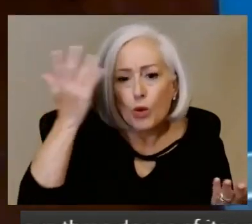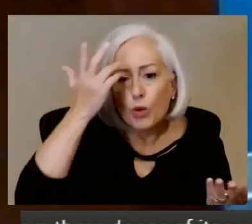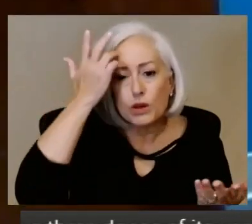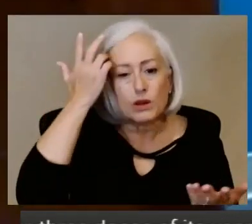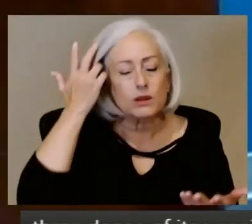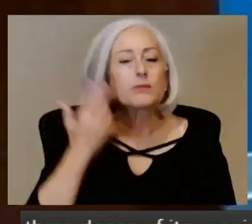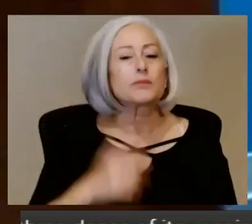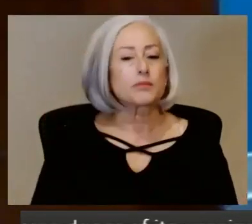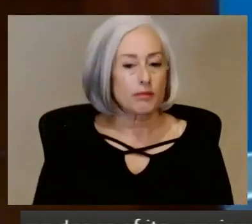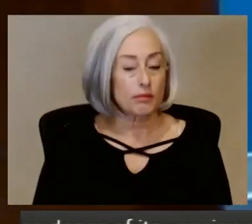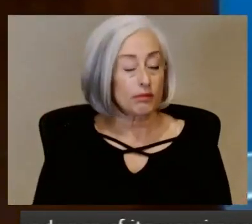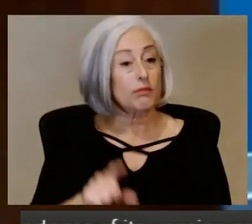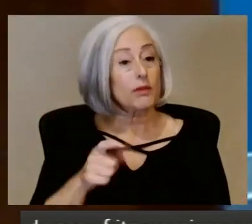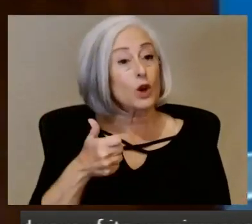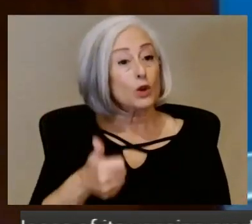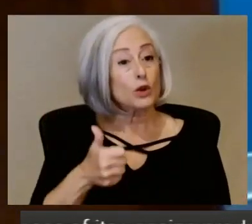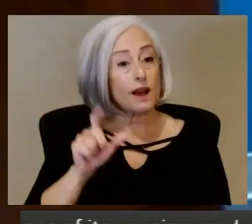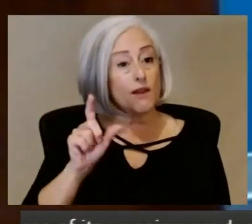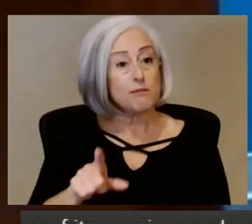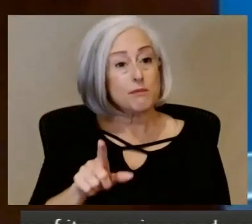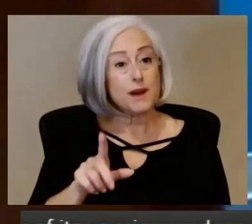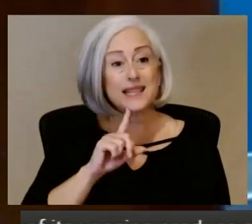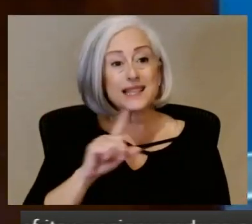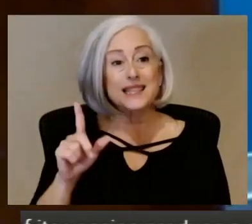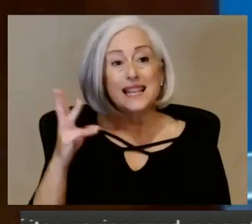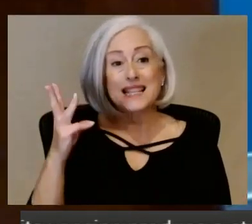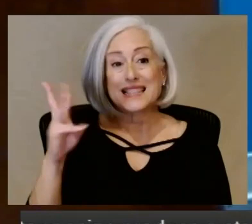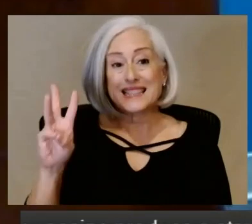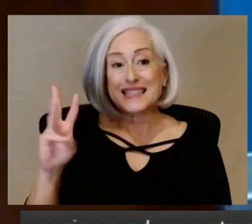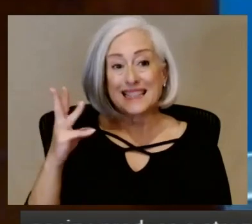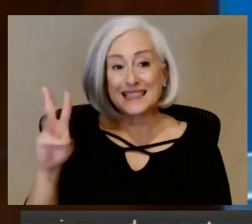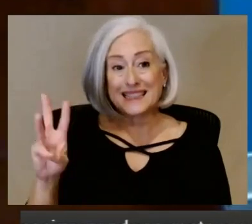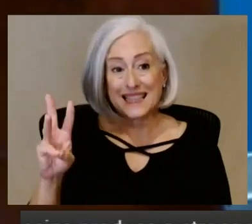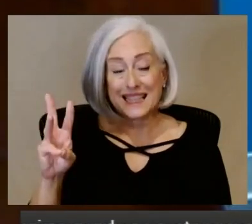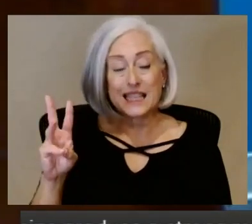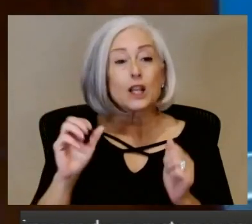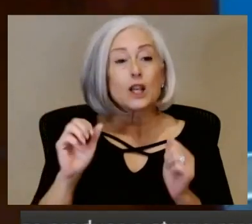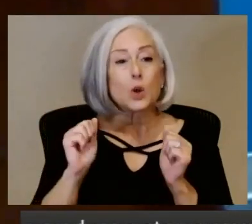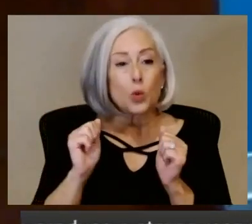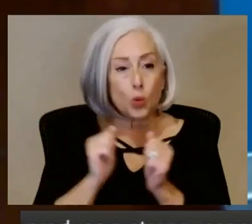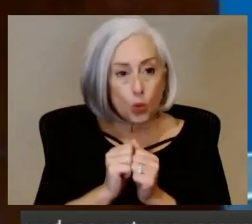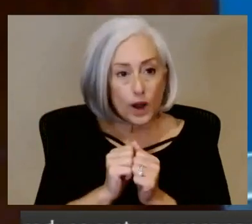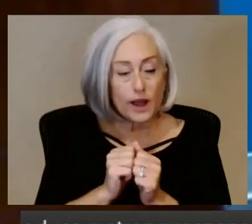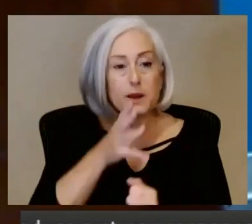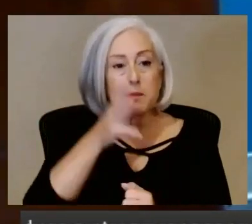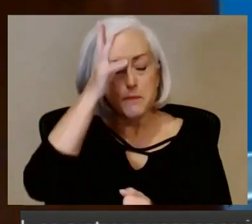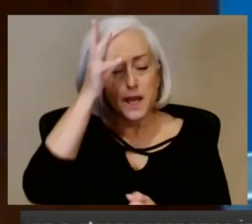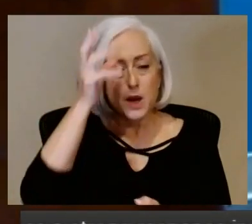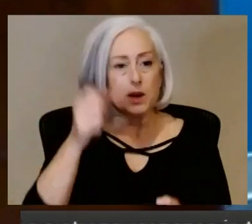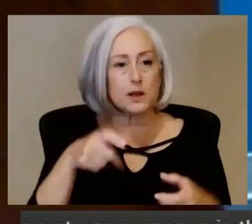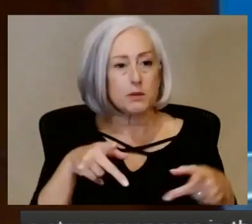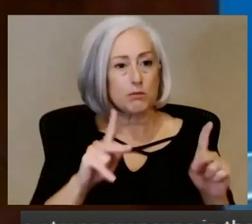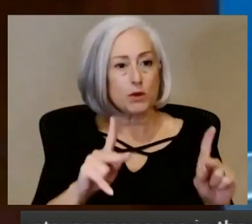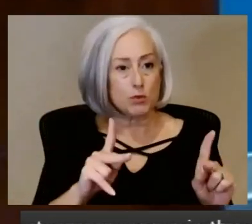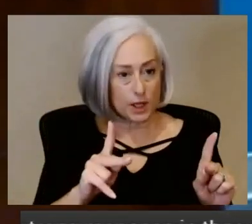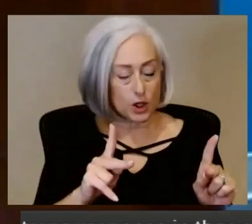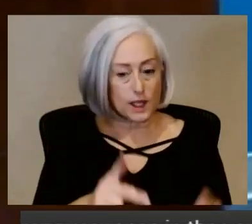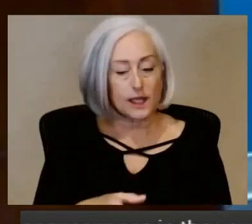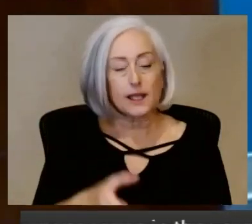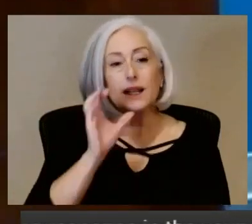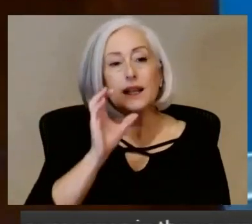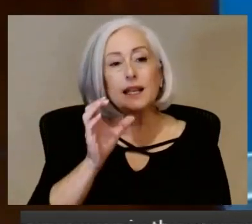to be at least 16 years of age with parental permission. Remember to eat well, drink plenty of fluids. We have